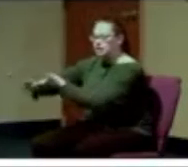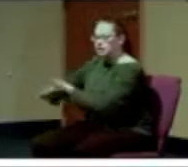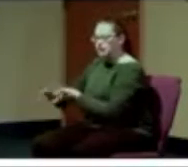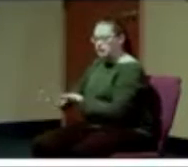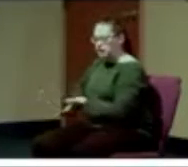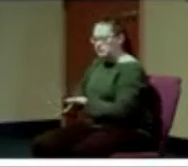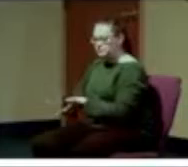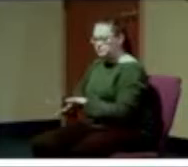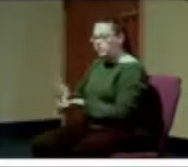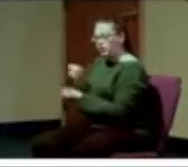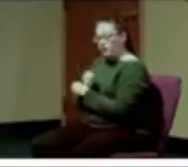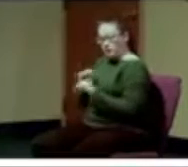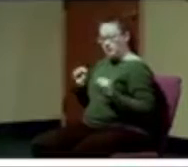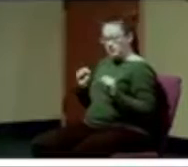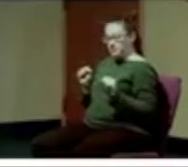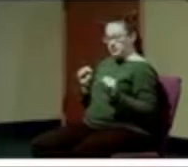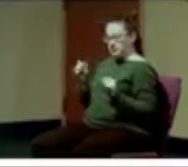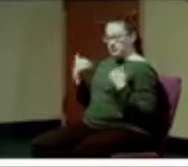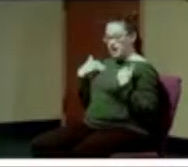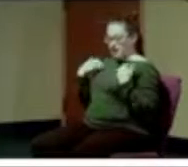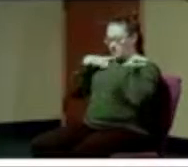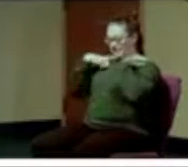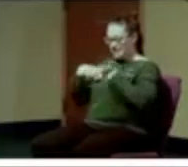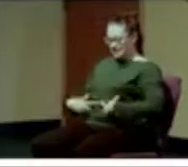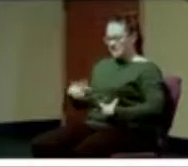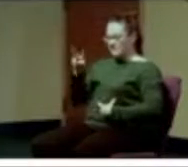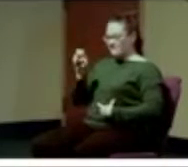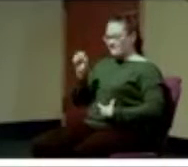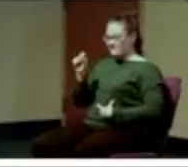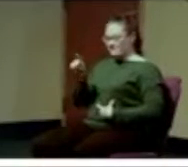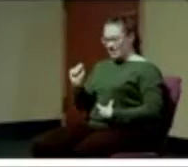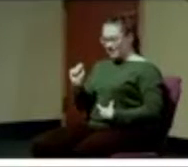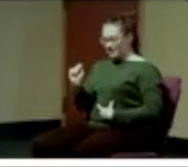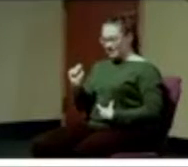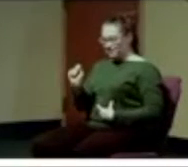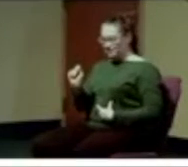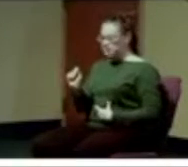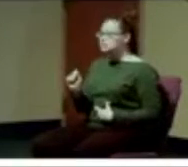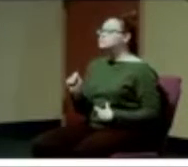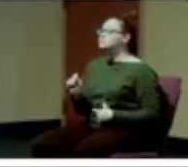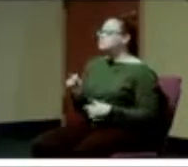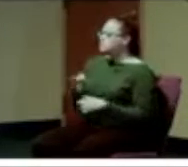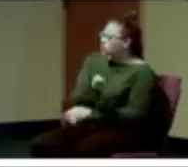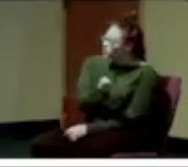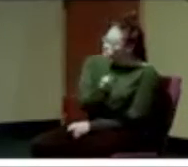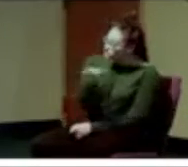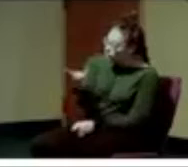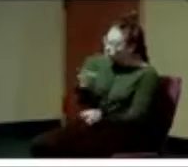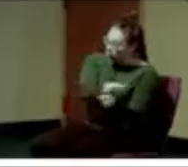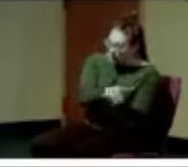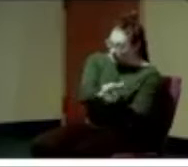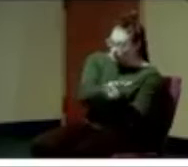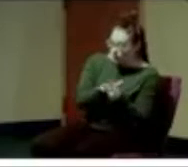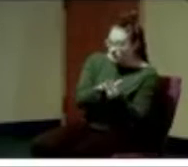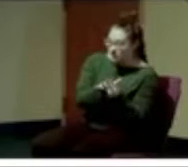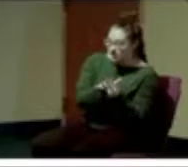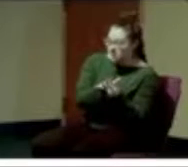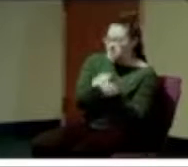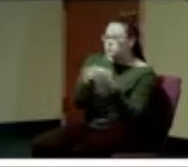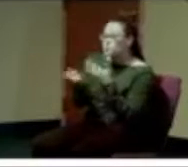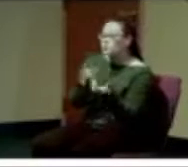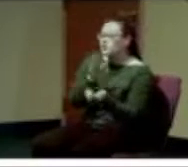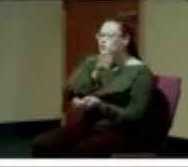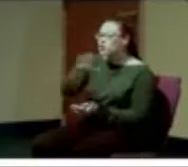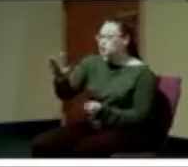always identify, they wear the safety vest. But there are a couple of counties that whatever your crime was, they put